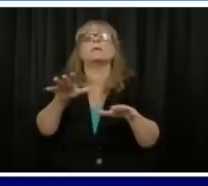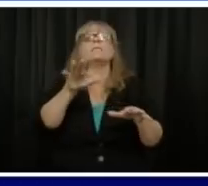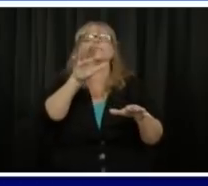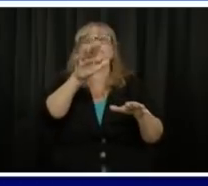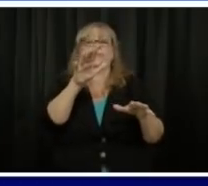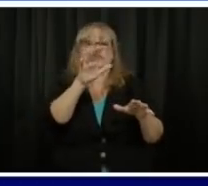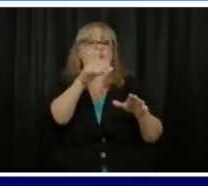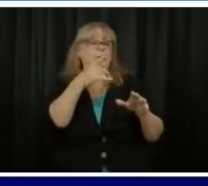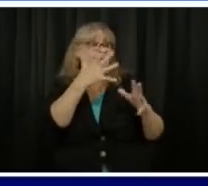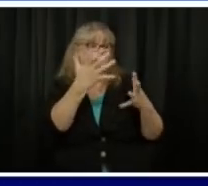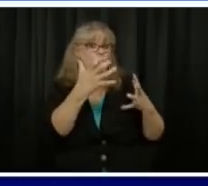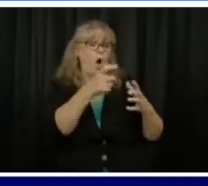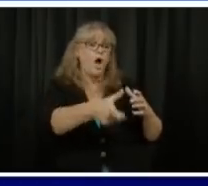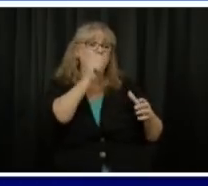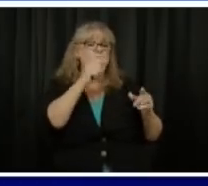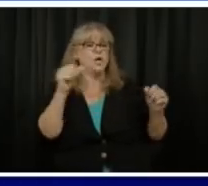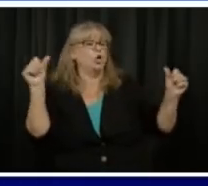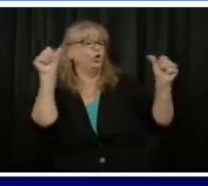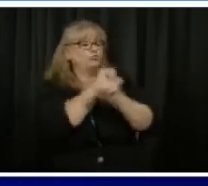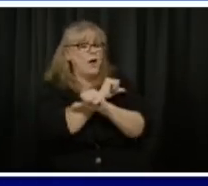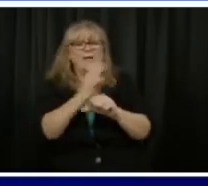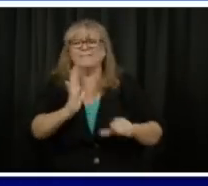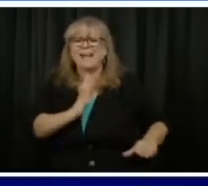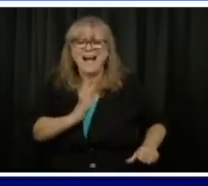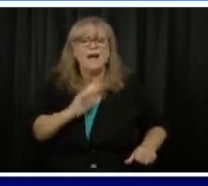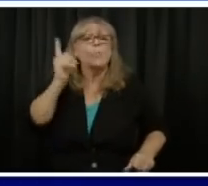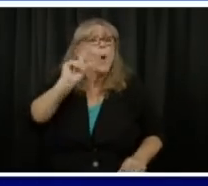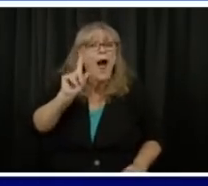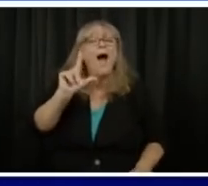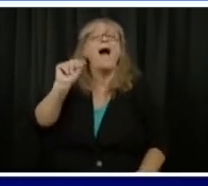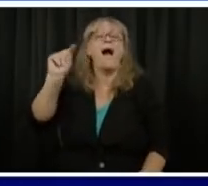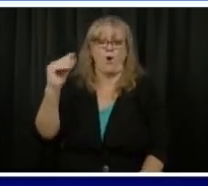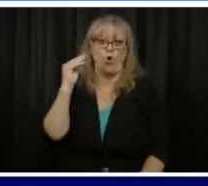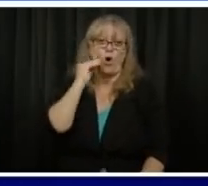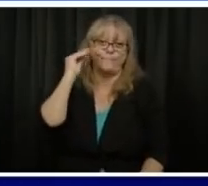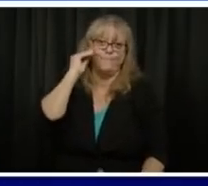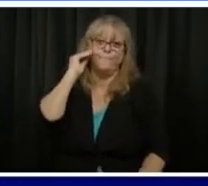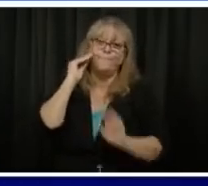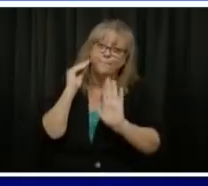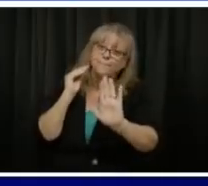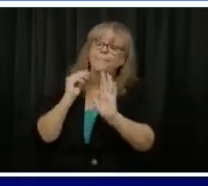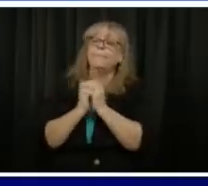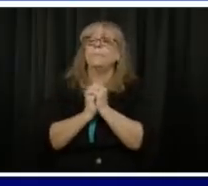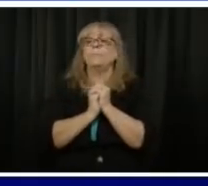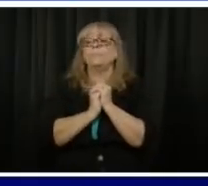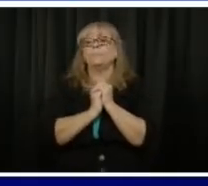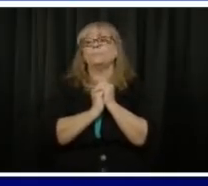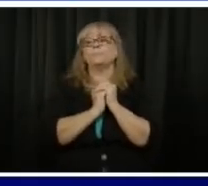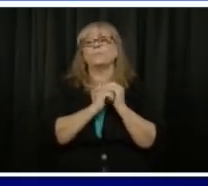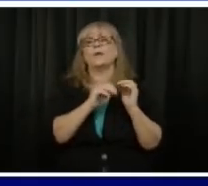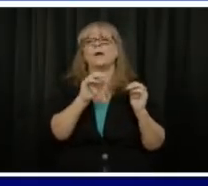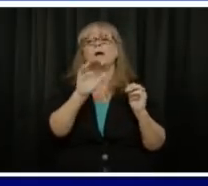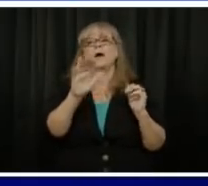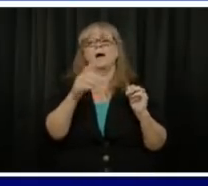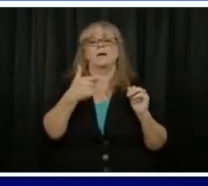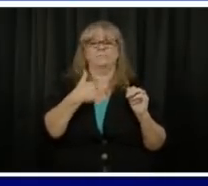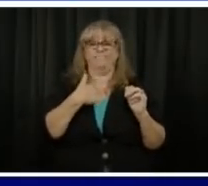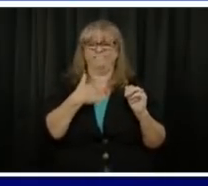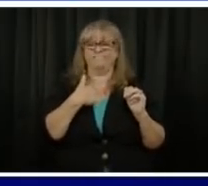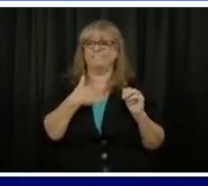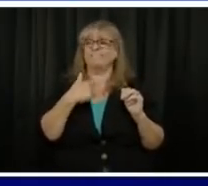other people, and don't let your judgment lapse. I'm very irritated by last